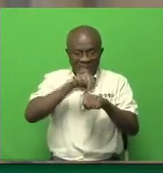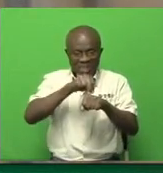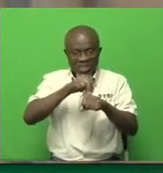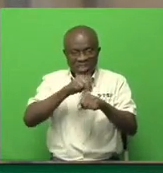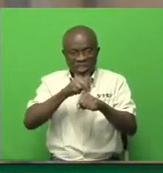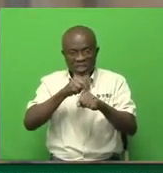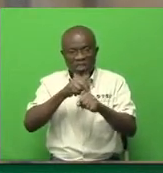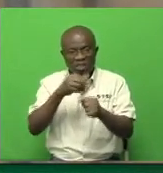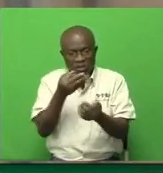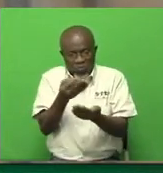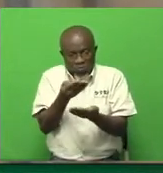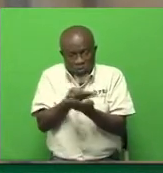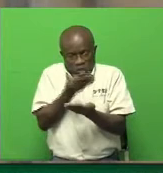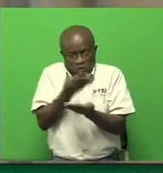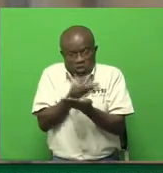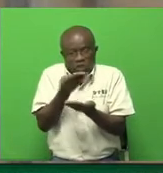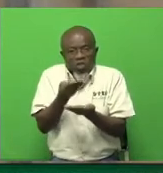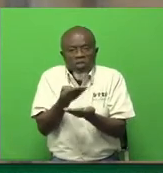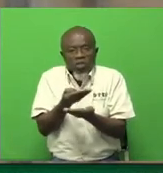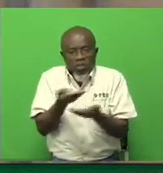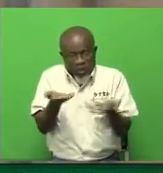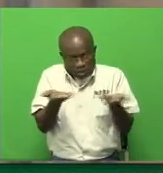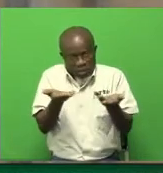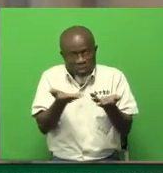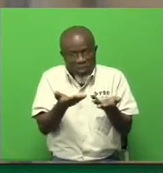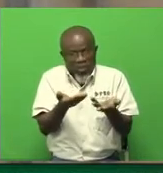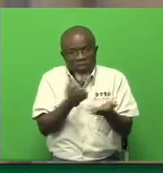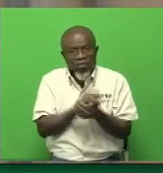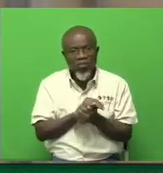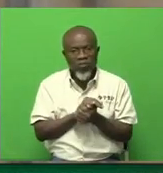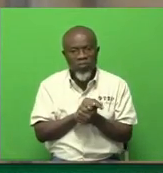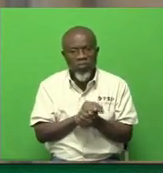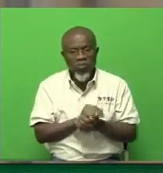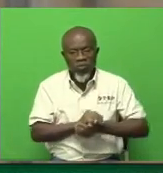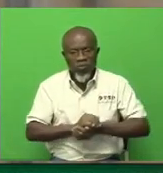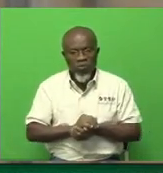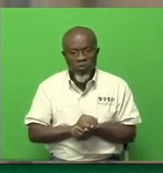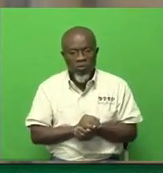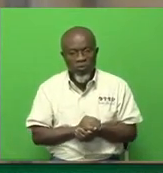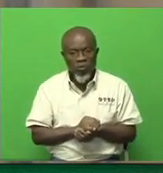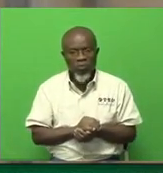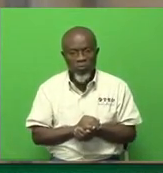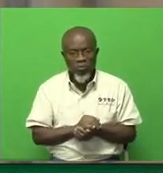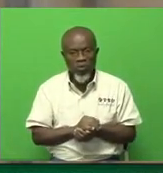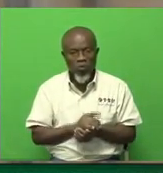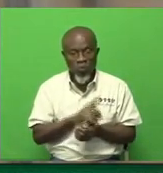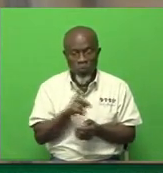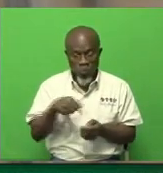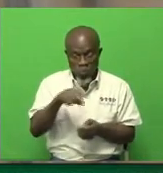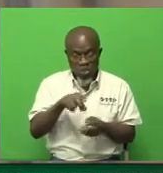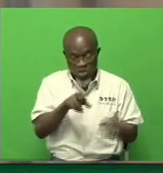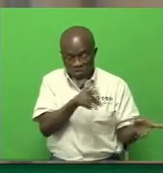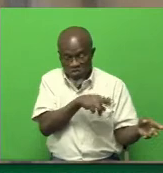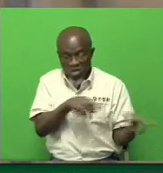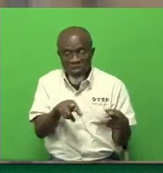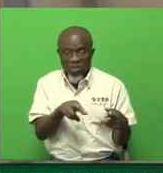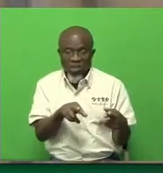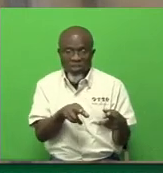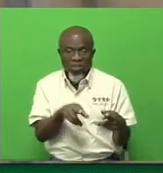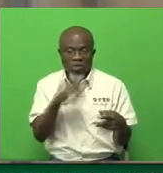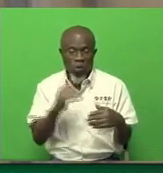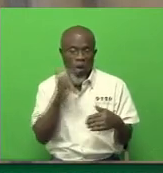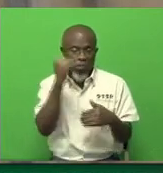held in 2020 455 in 2021 so we are set and ready to go up to